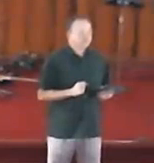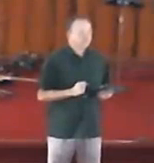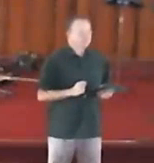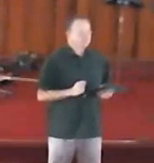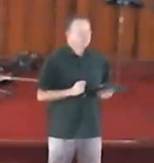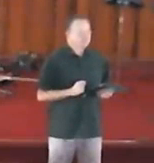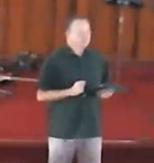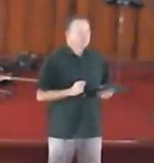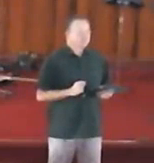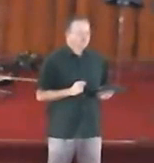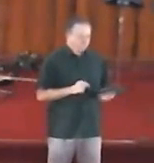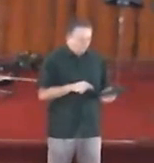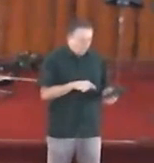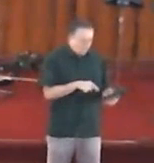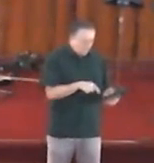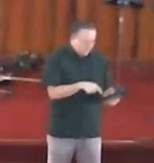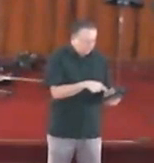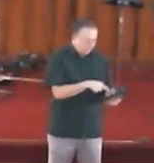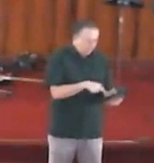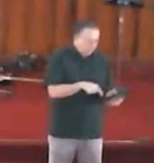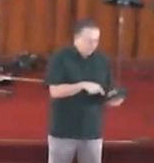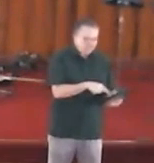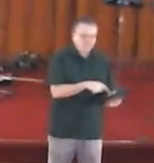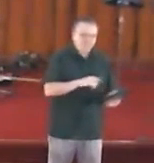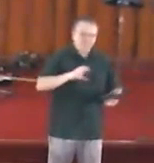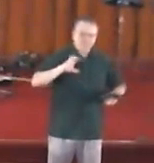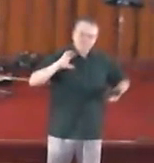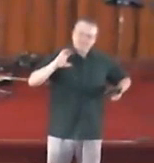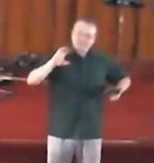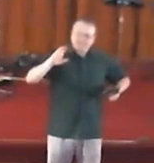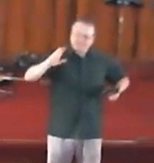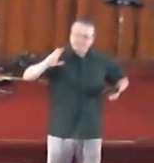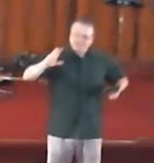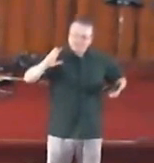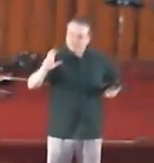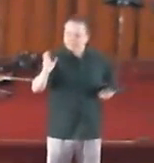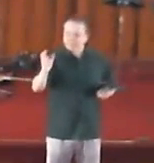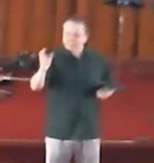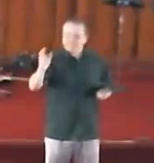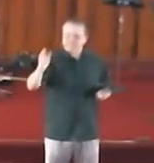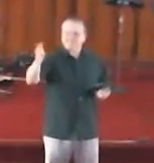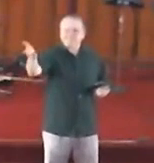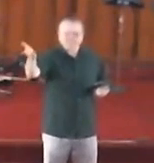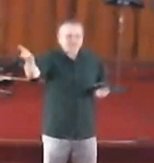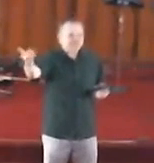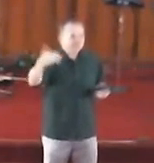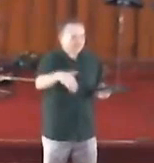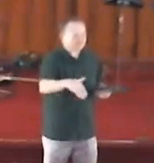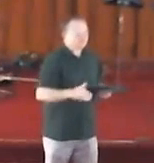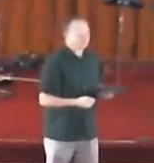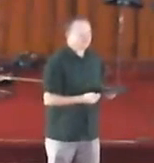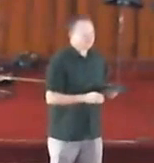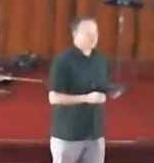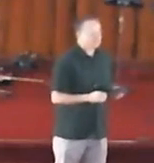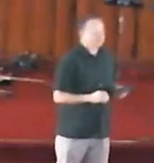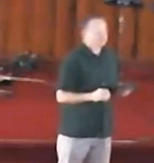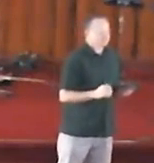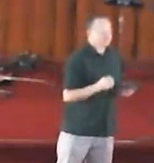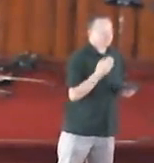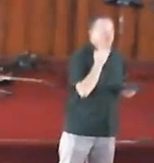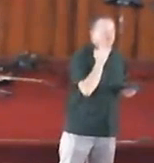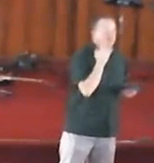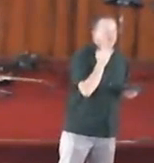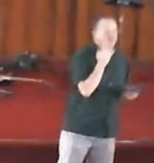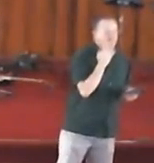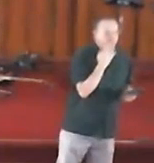died and came back to life. Y aquí Pablo está diciéndoles, ustedes necesitan más. And here Paul